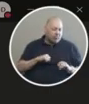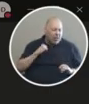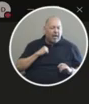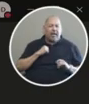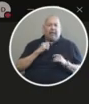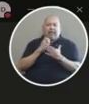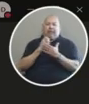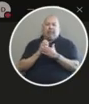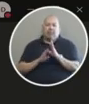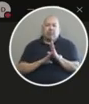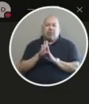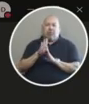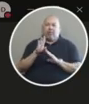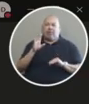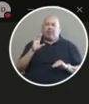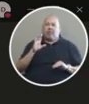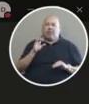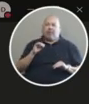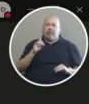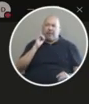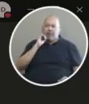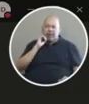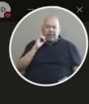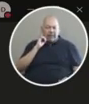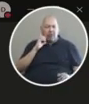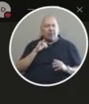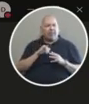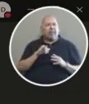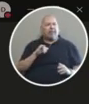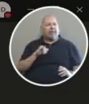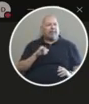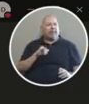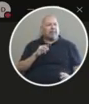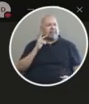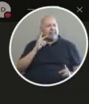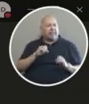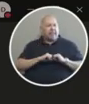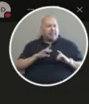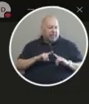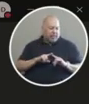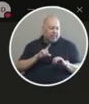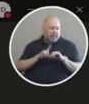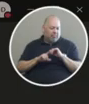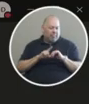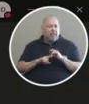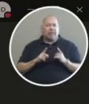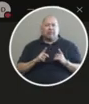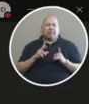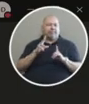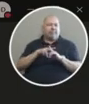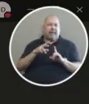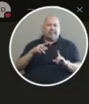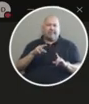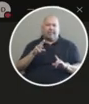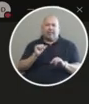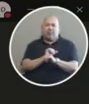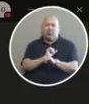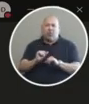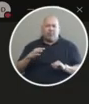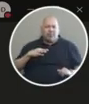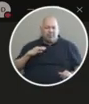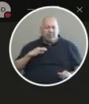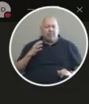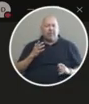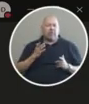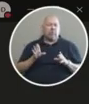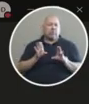but all I see is profiteering. And all I keep hearing and seeing are nothing but El Pasoans filing for unemployment. And, you know, I see many